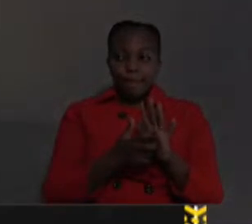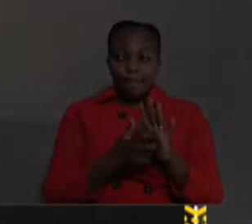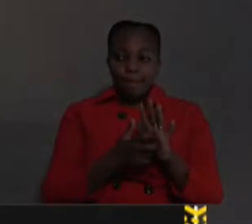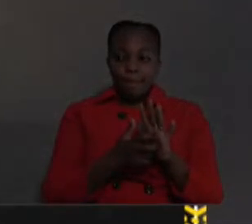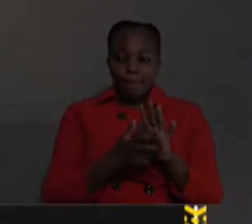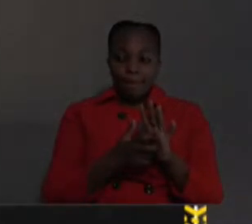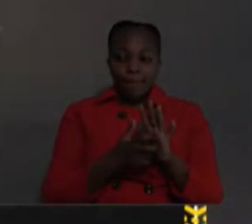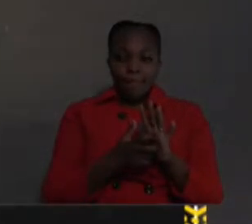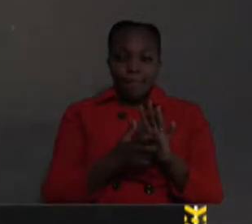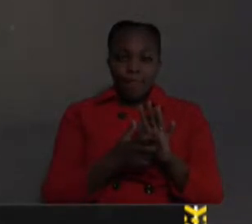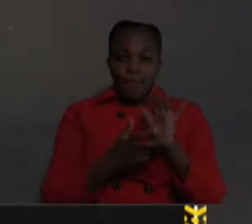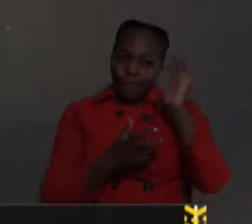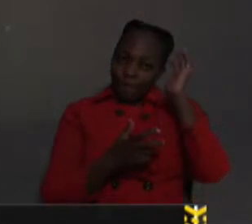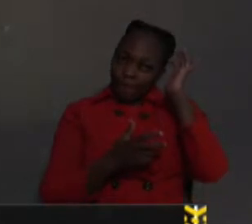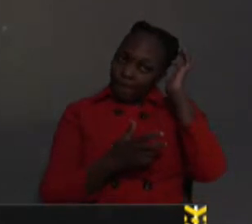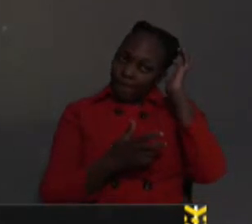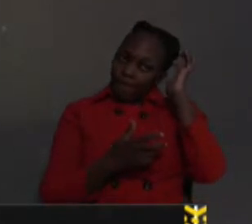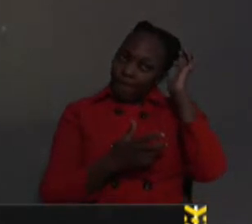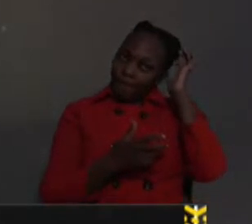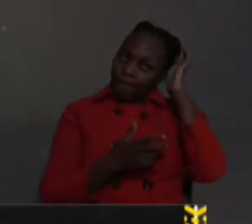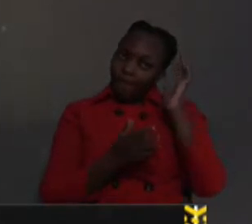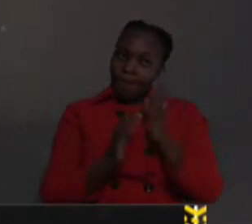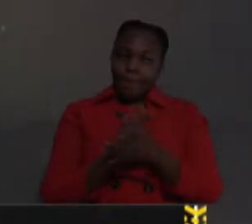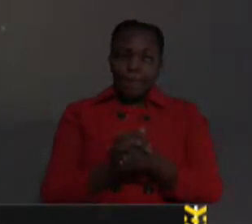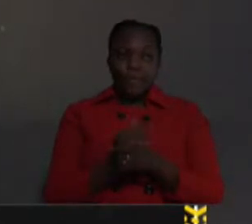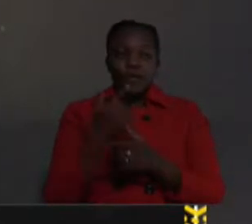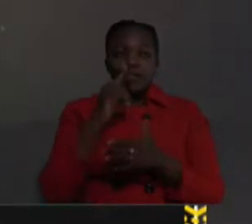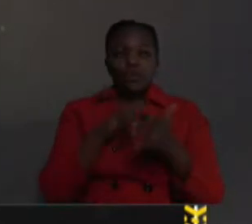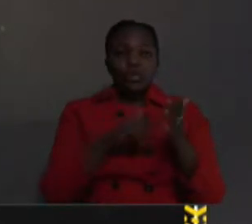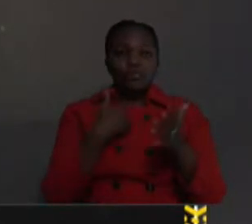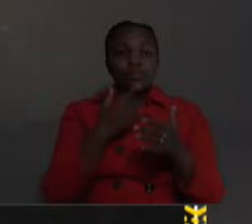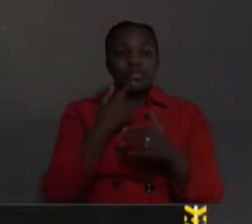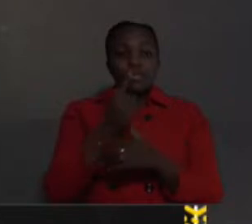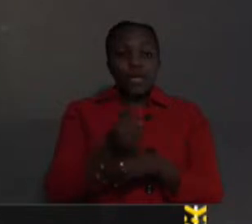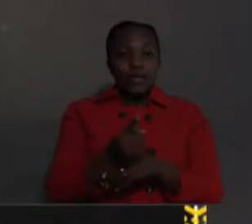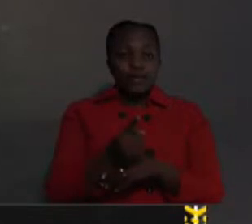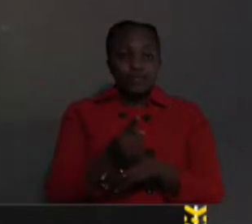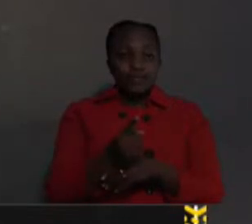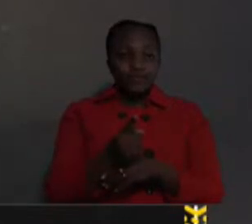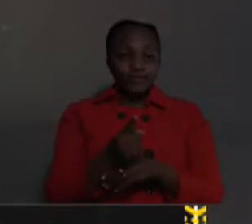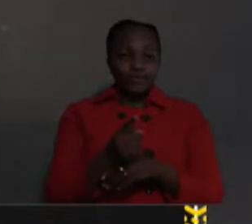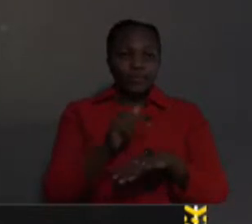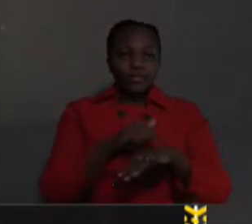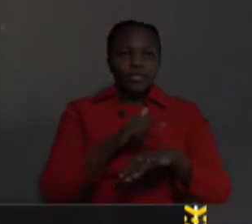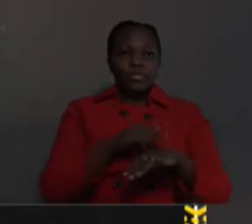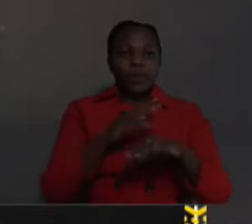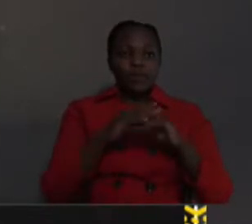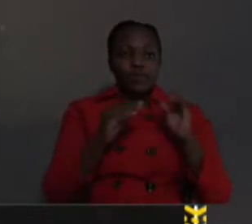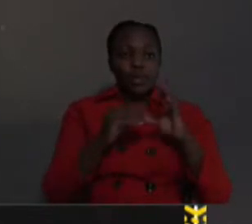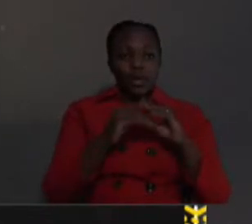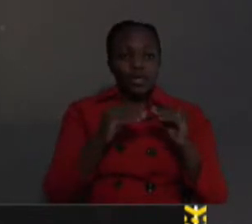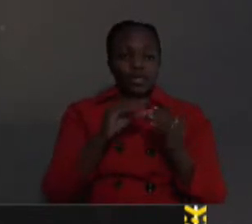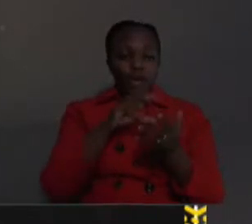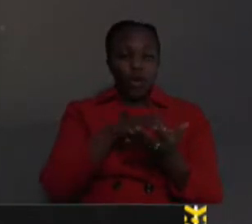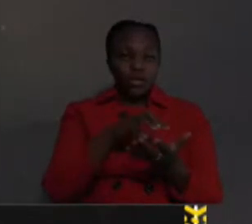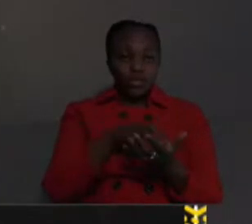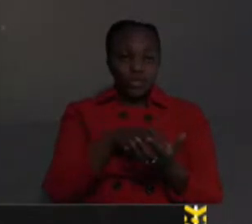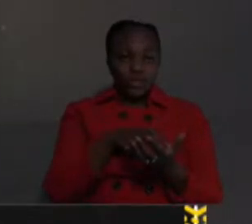as much as you thought you would. So what I'm trying to say in essence is, when creating a